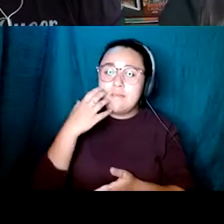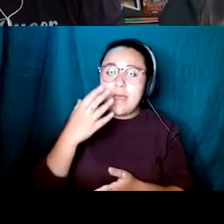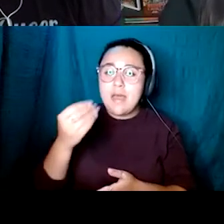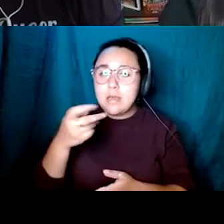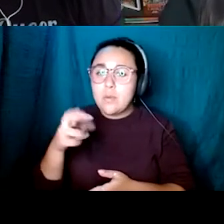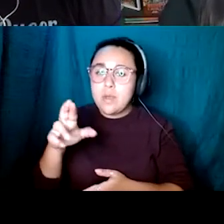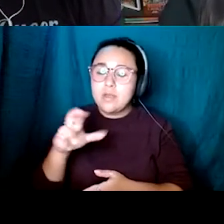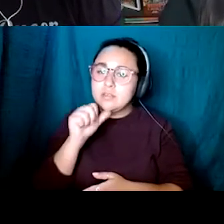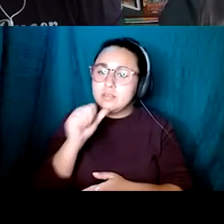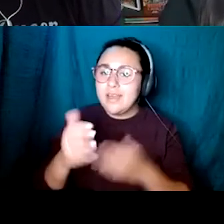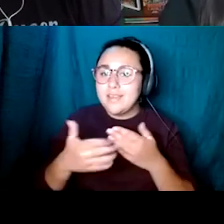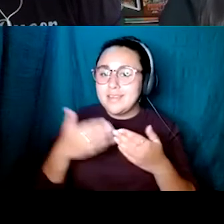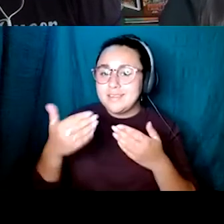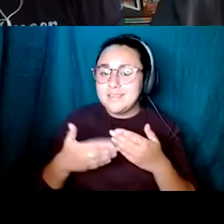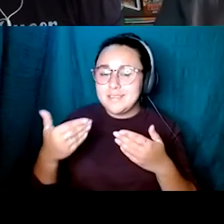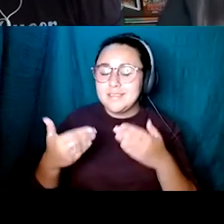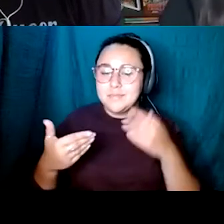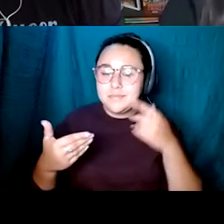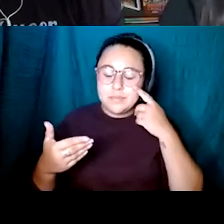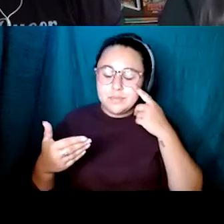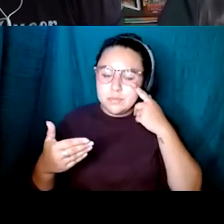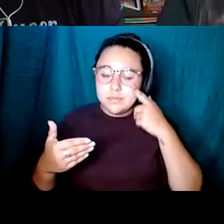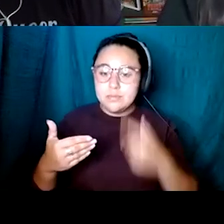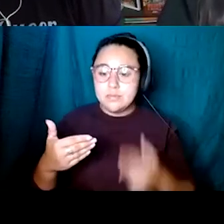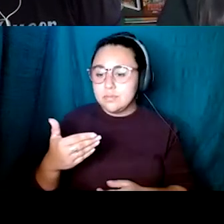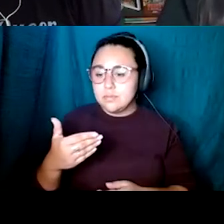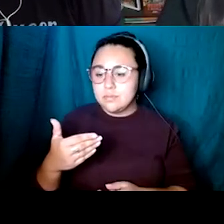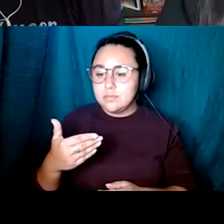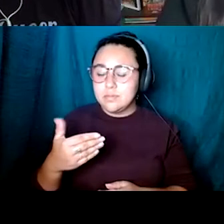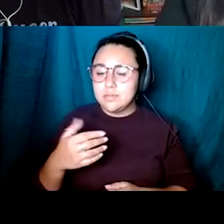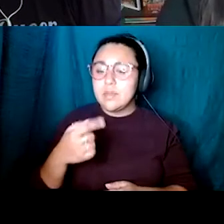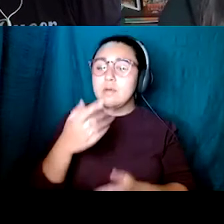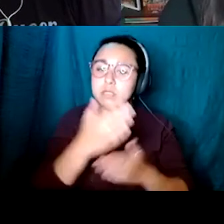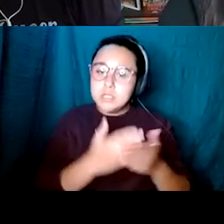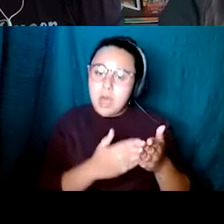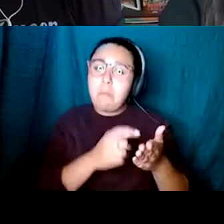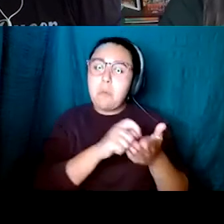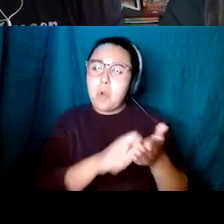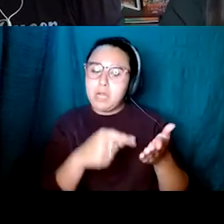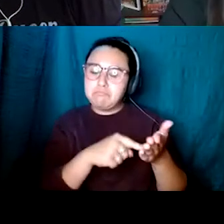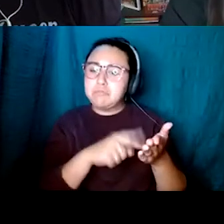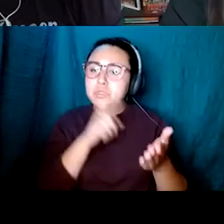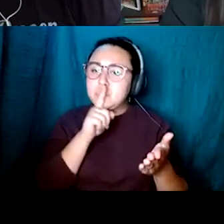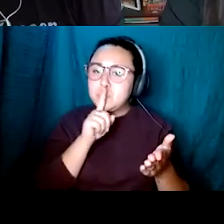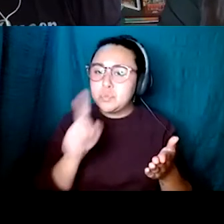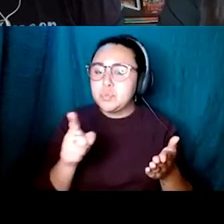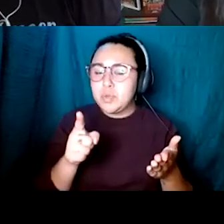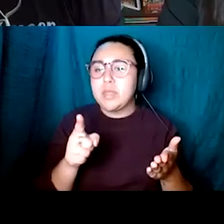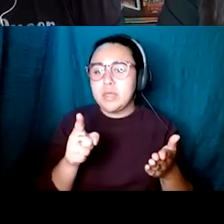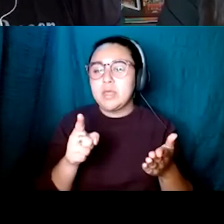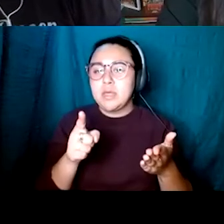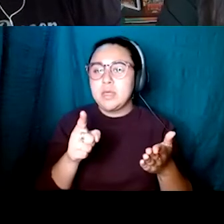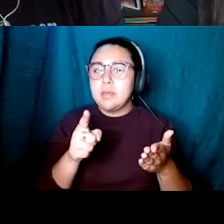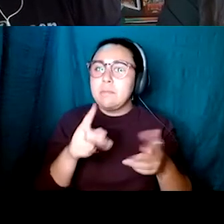being fat and queer is not easy. You know, and so there were some pieces that really told some really